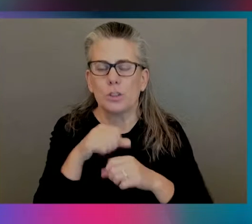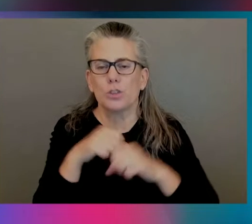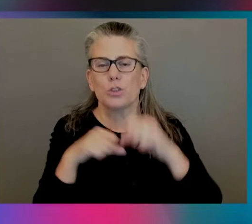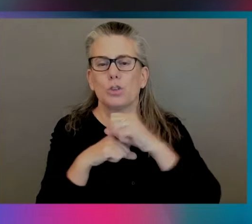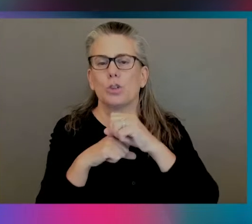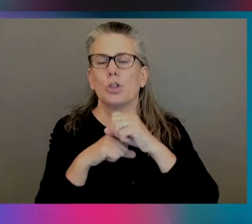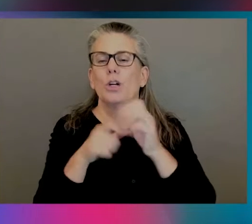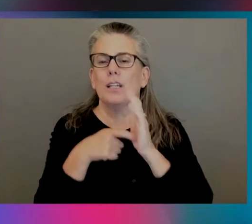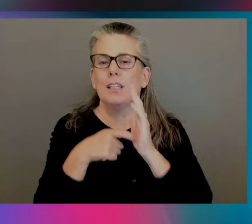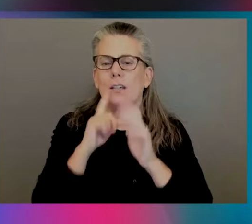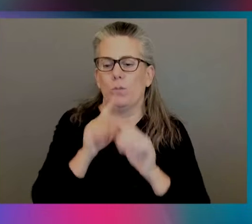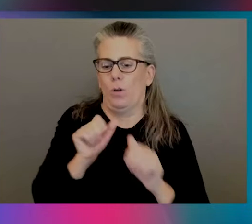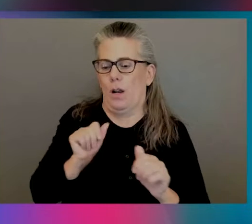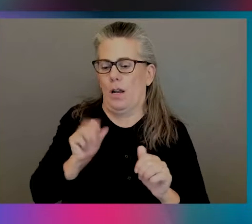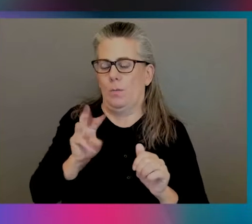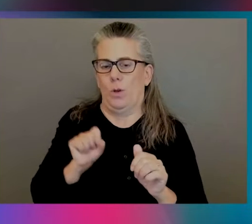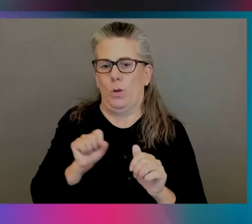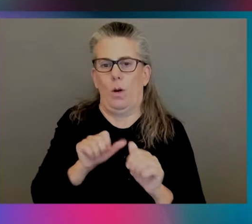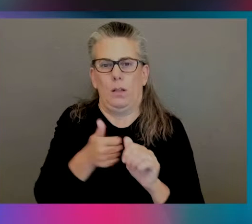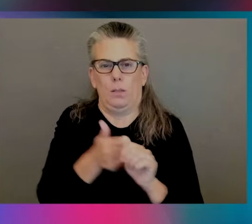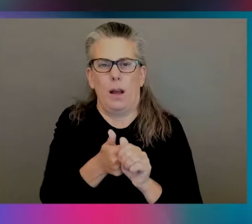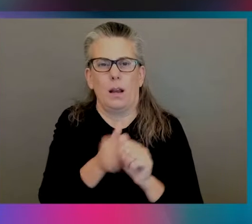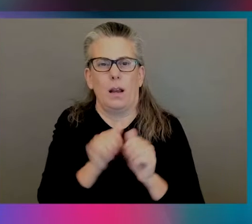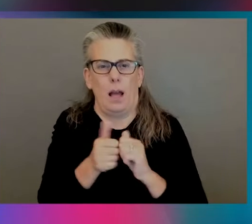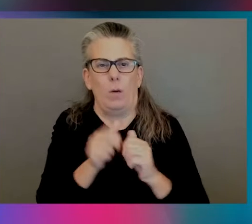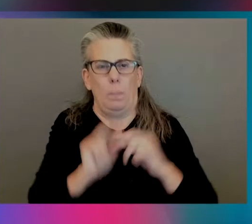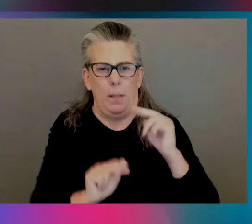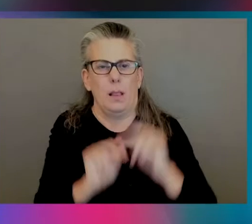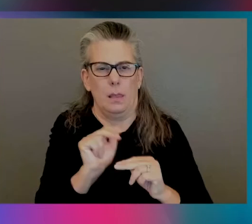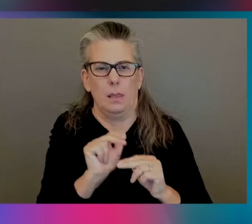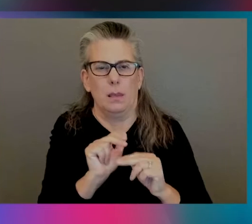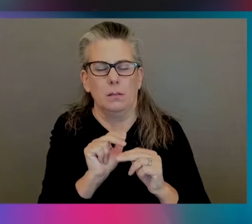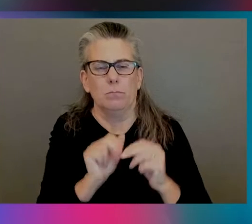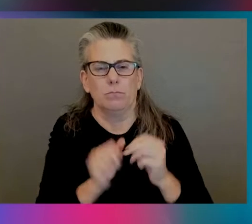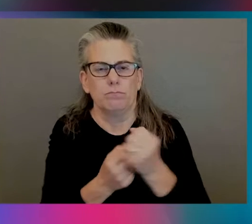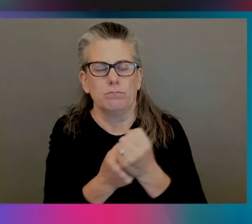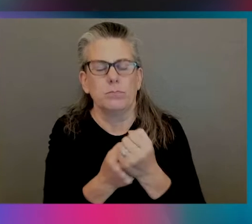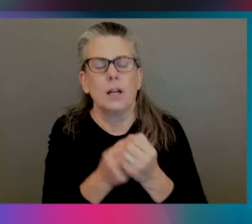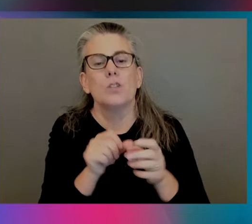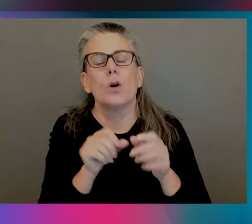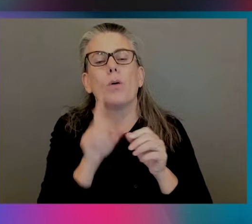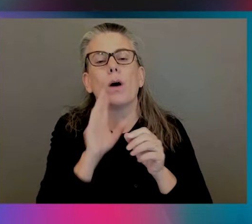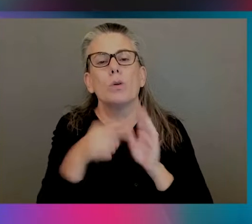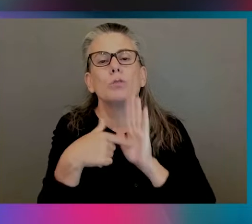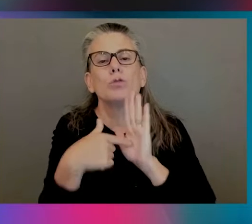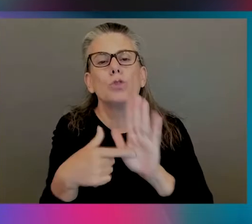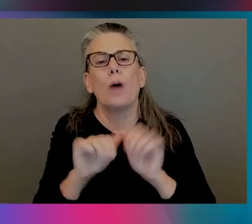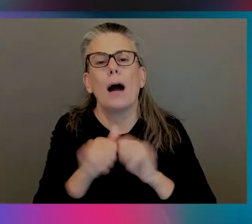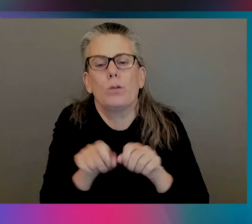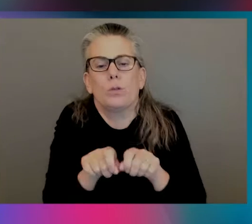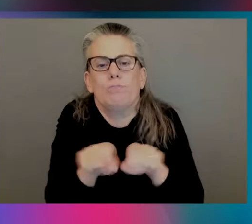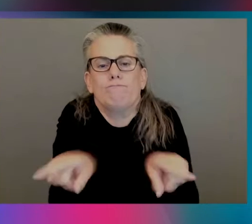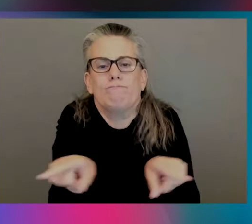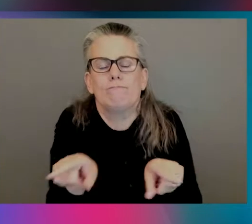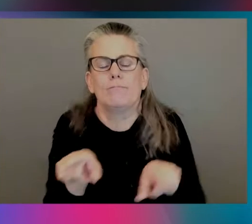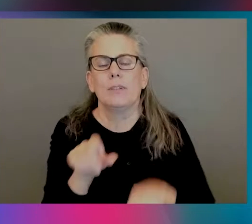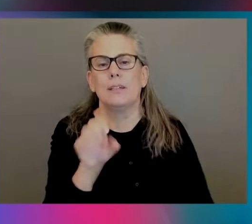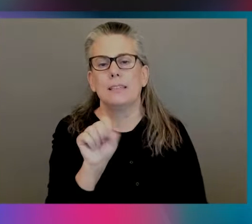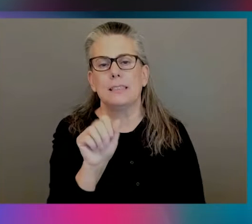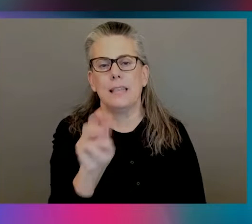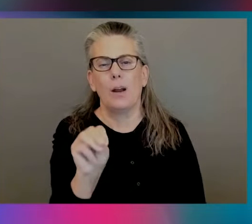So yeah, without further ado, I'll just go through the steps to deploy this SAM package, and let's see it in action. Yeah.